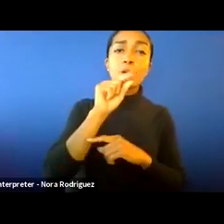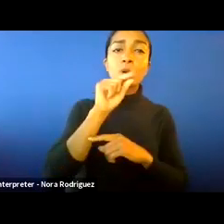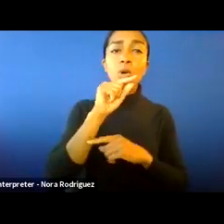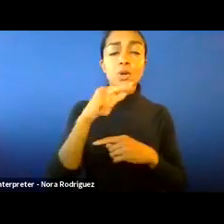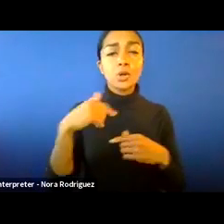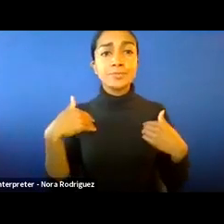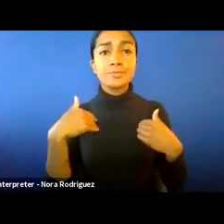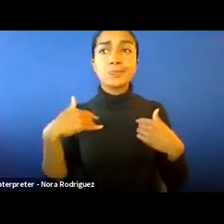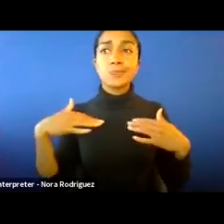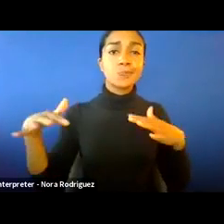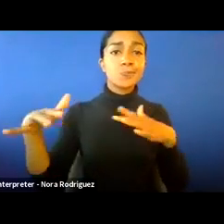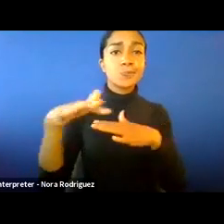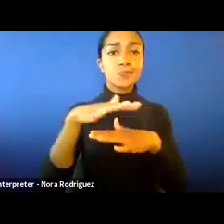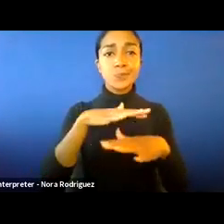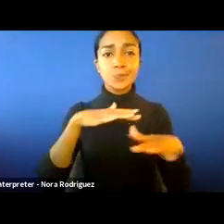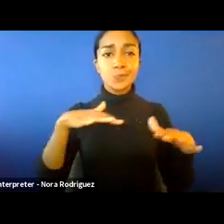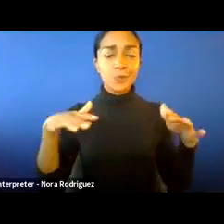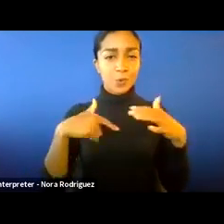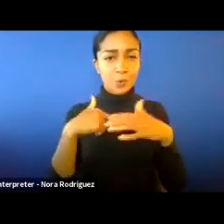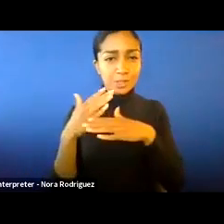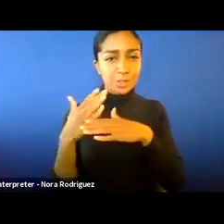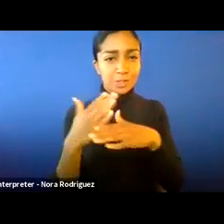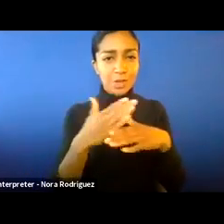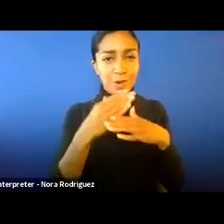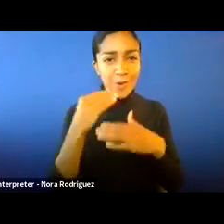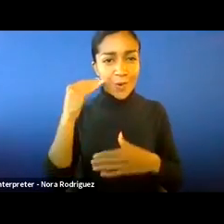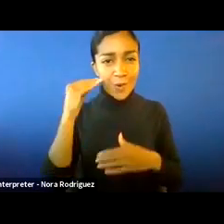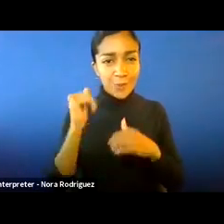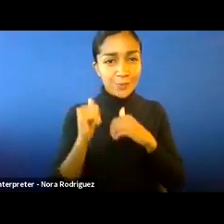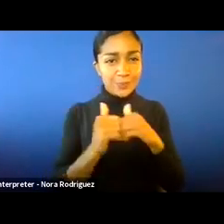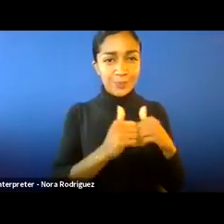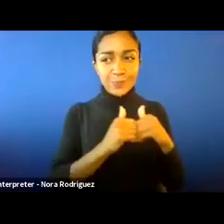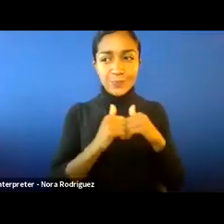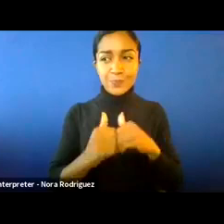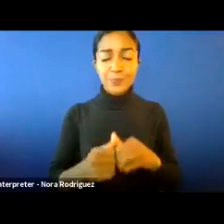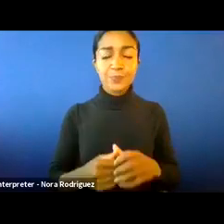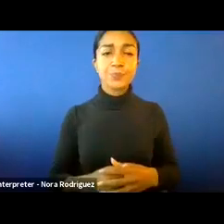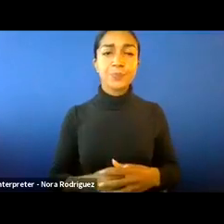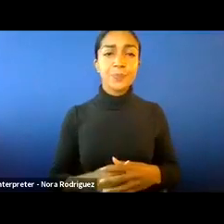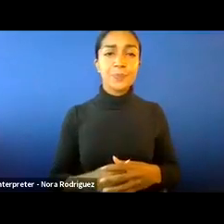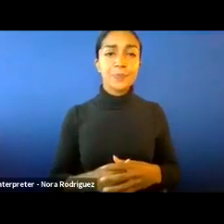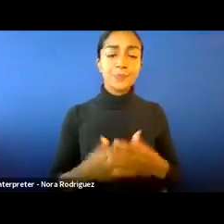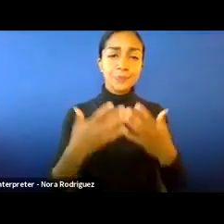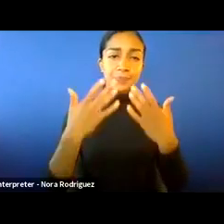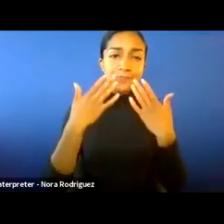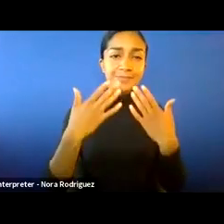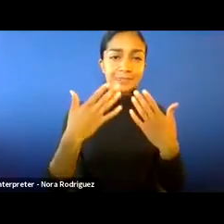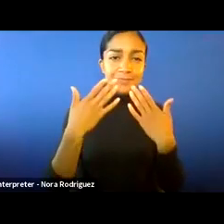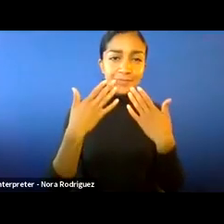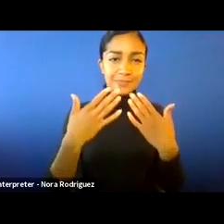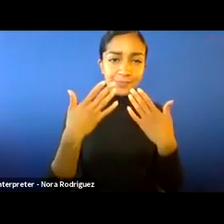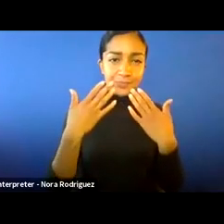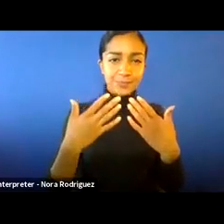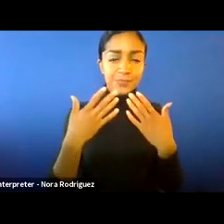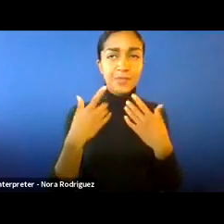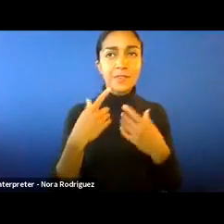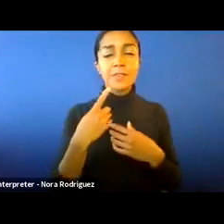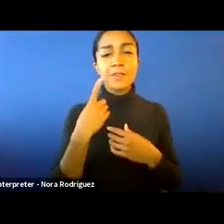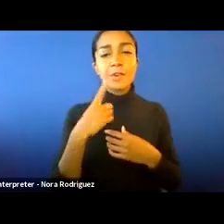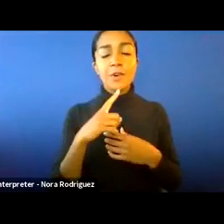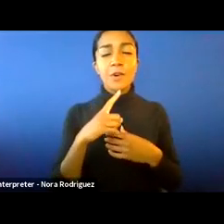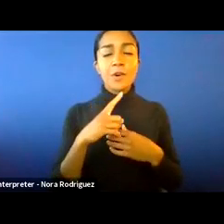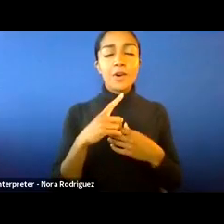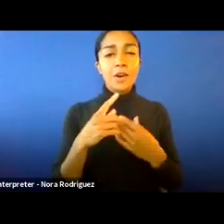and reptiles that we share a home with. We give thanks for the delicate and beautiful